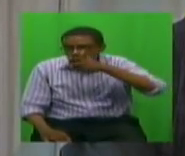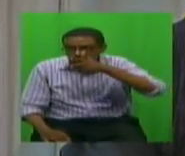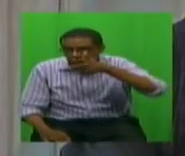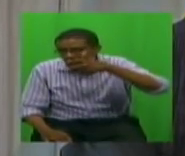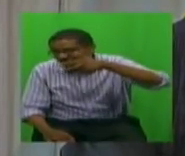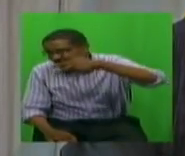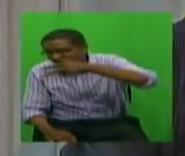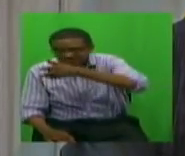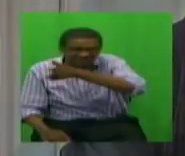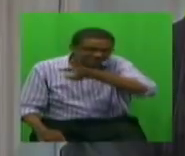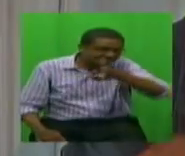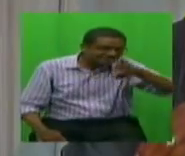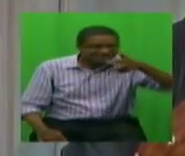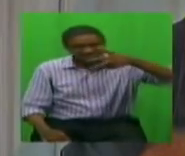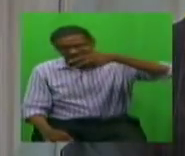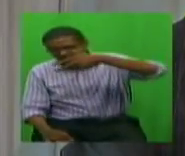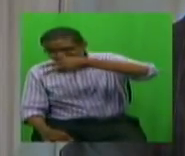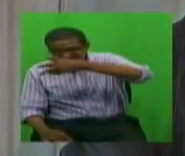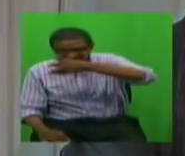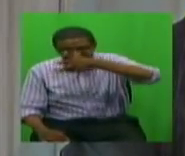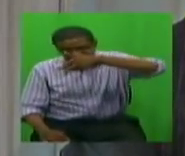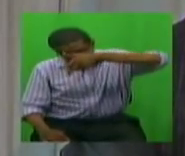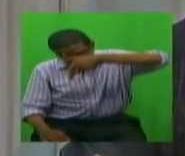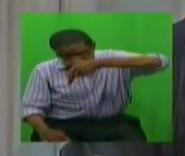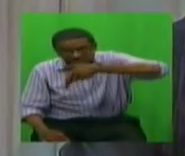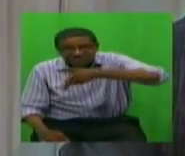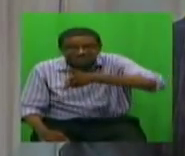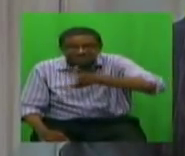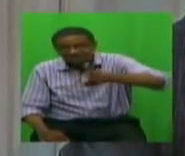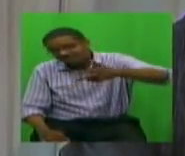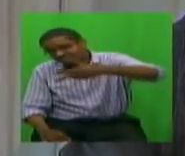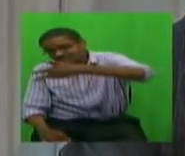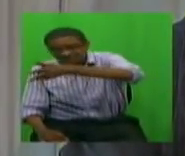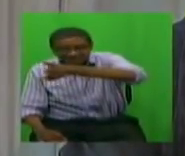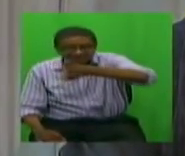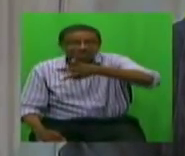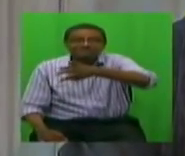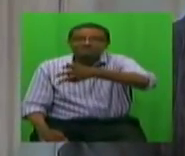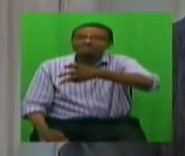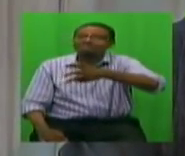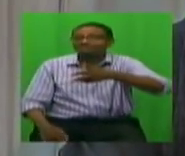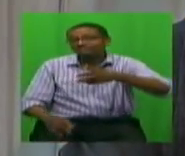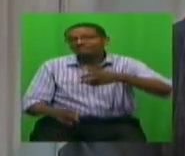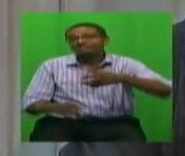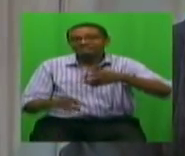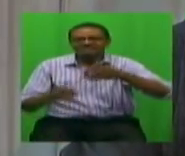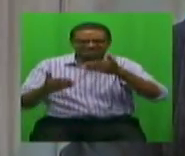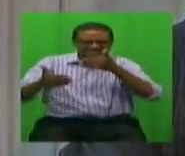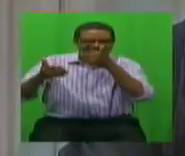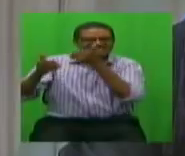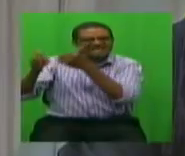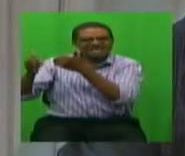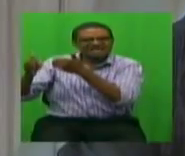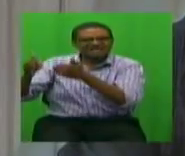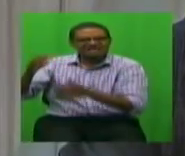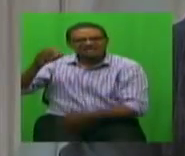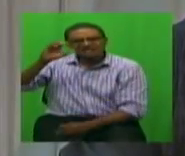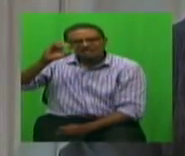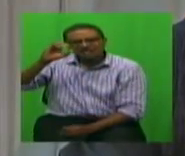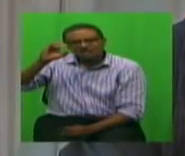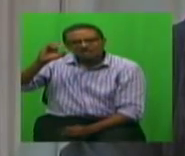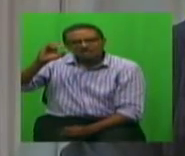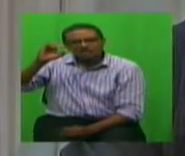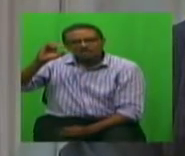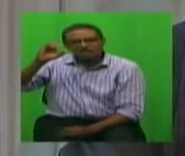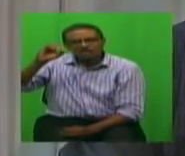treacherous corner that is both a dip and a curve along the Ottawa River. I have navigated it twice.